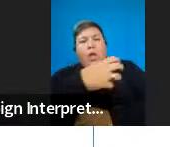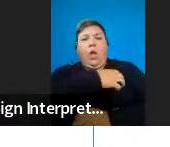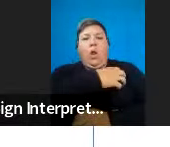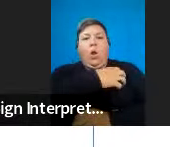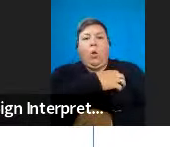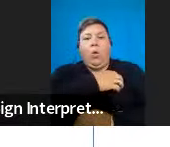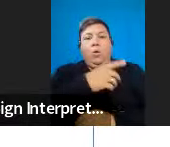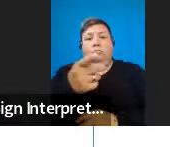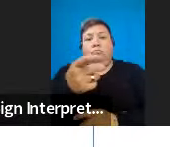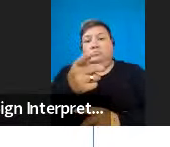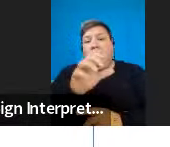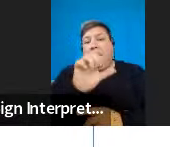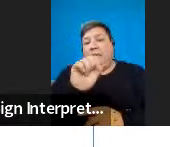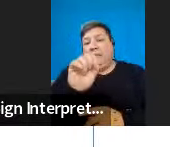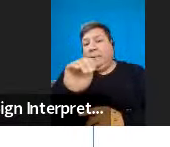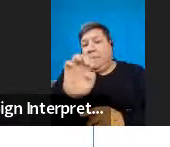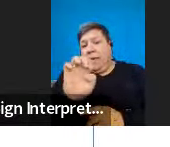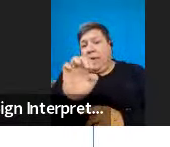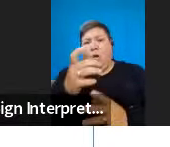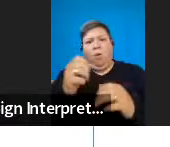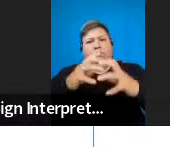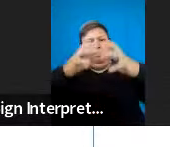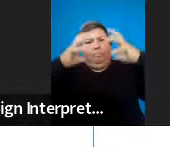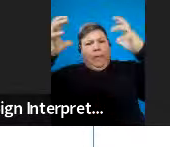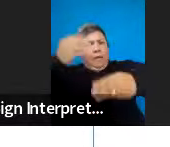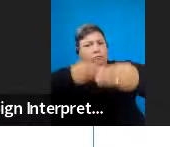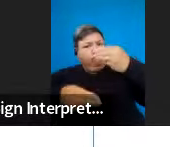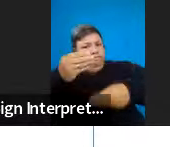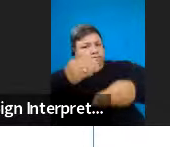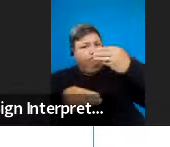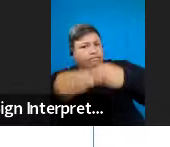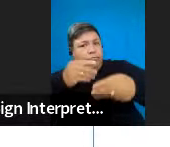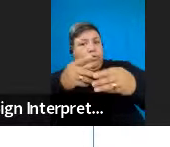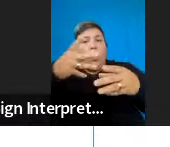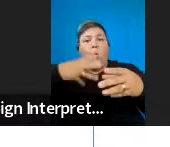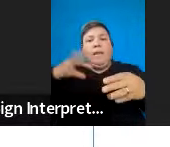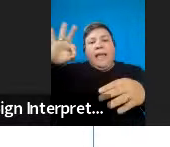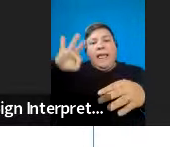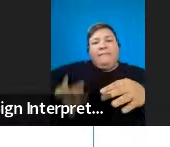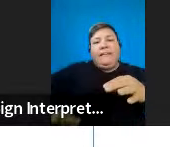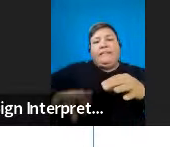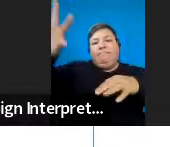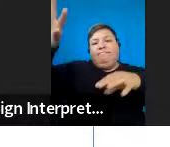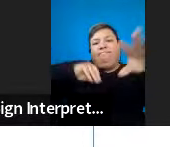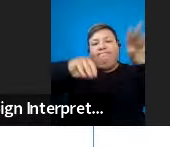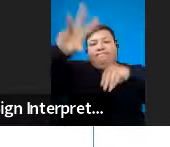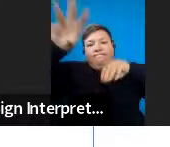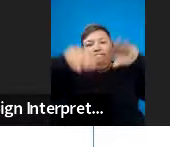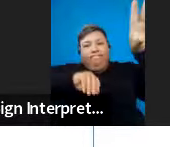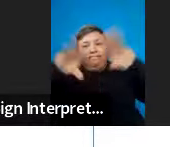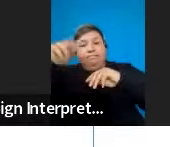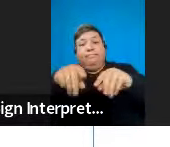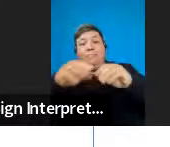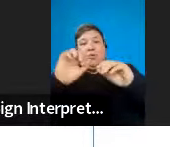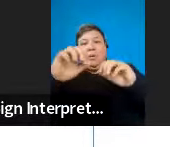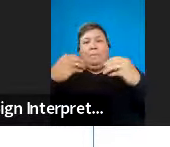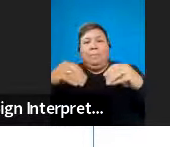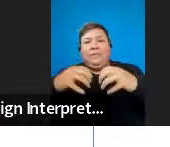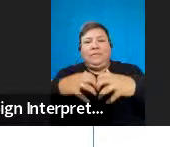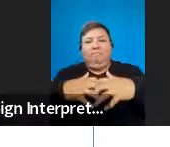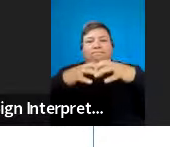you are a large trader that is still interested in bringing investors into your business, this will make your business very